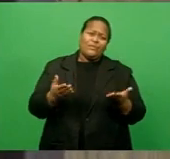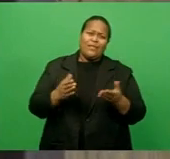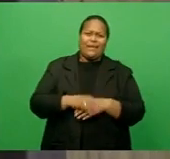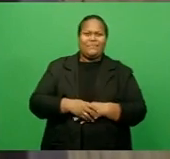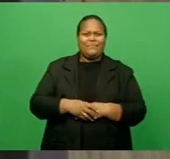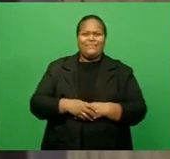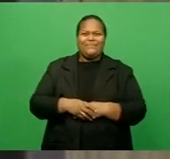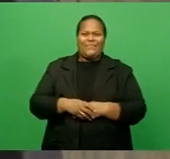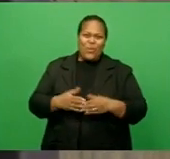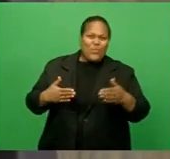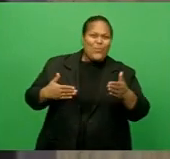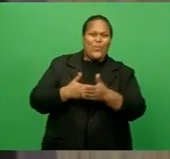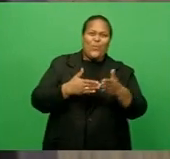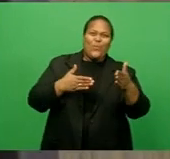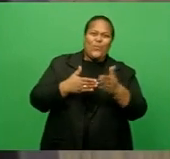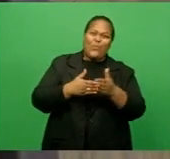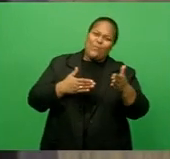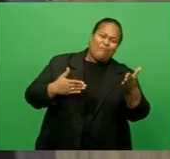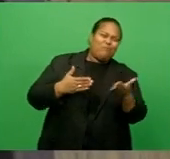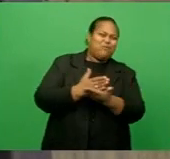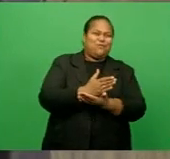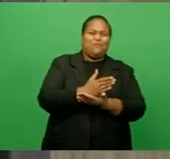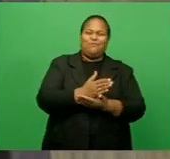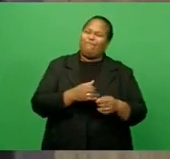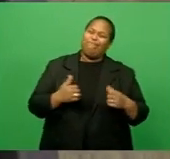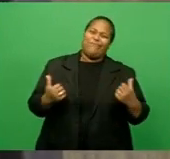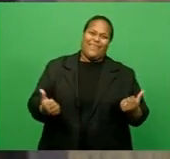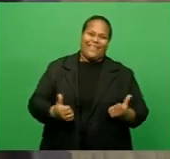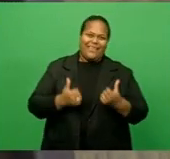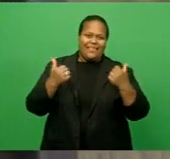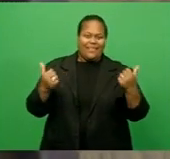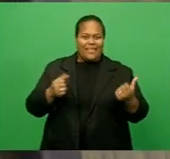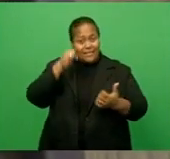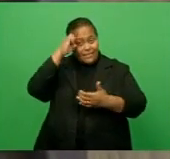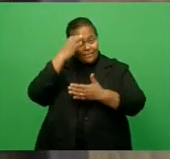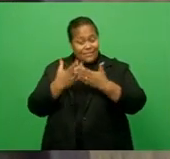mountains. You have to go through mountains. And